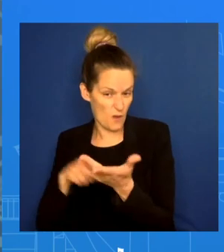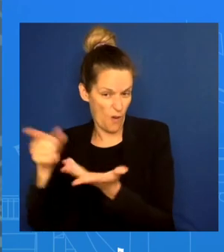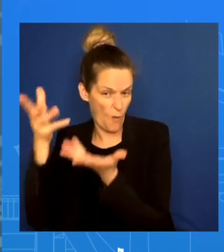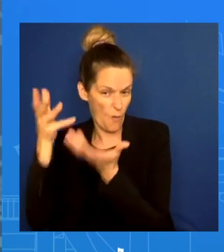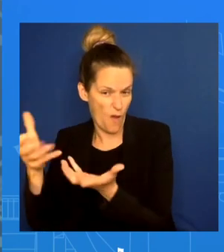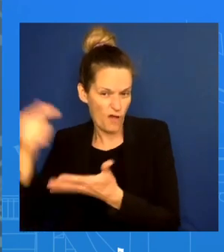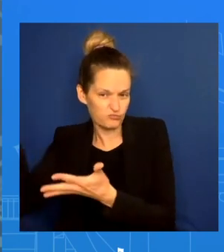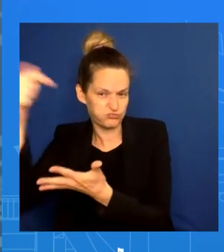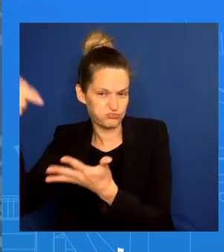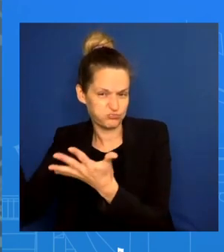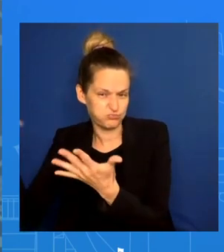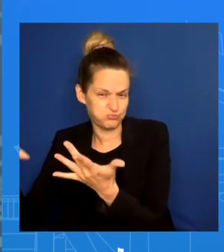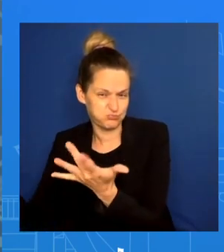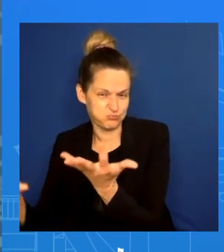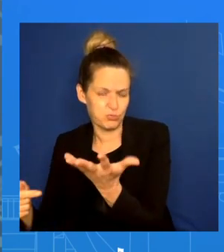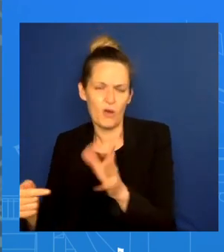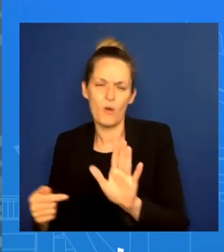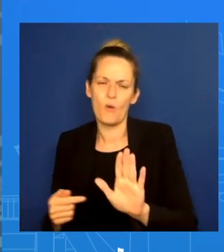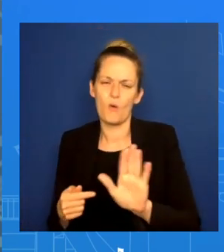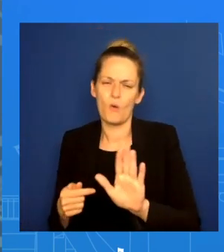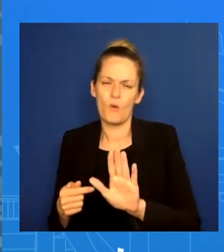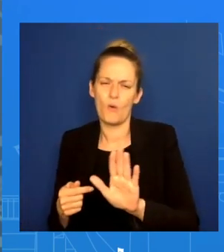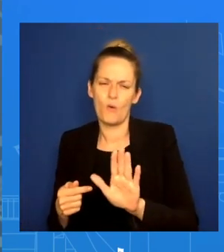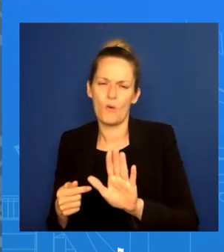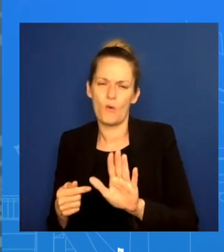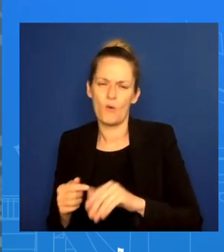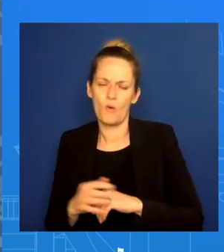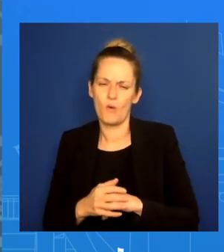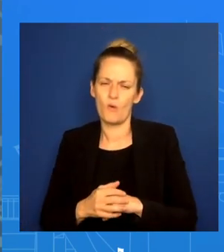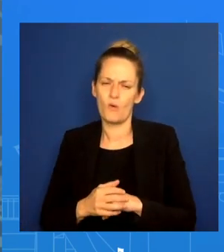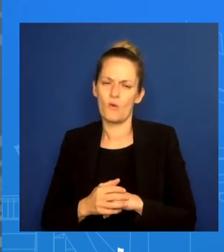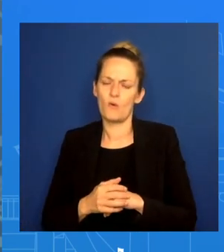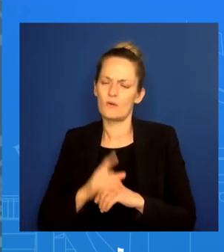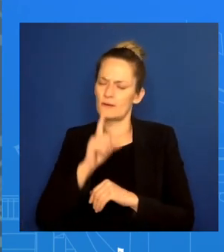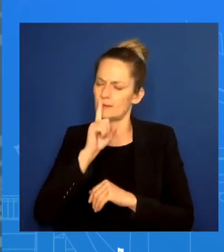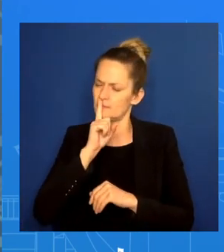all lopsided on one way or the other. But the goal has got to be to